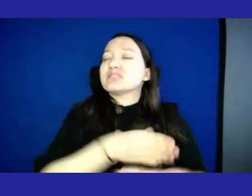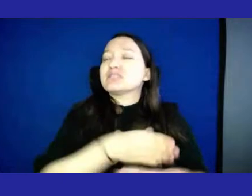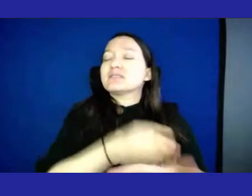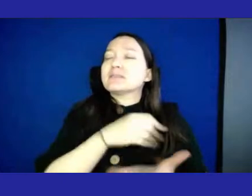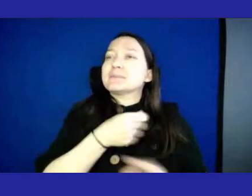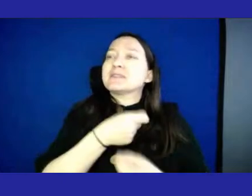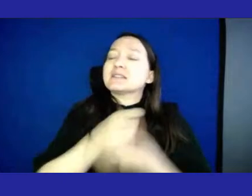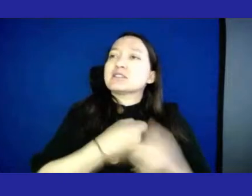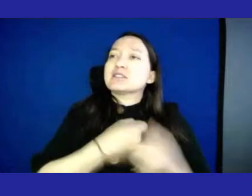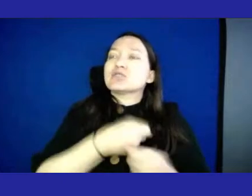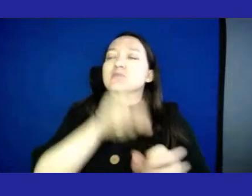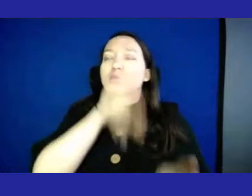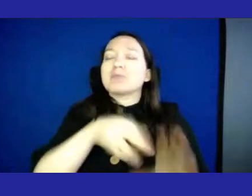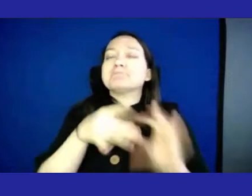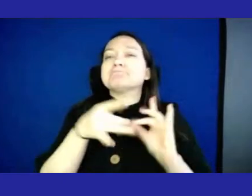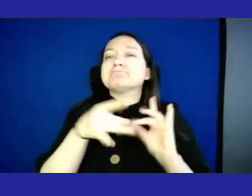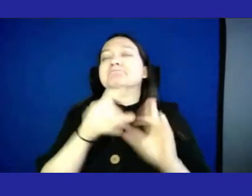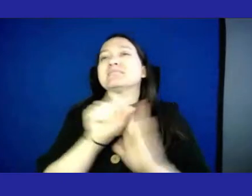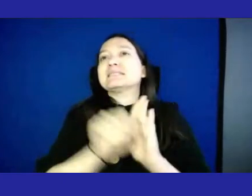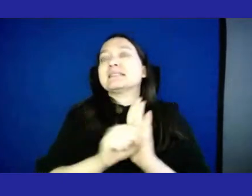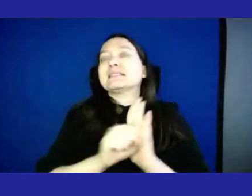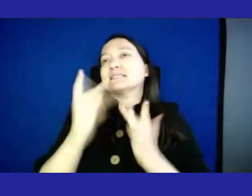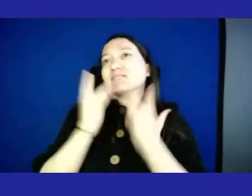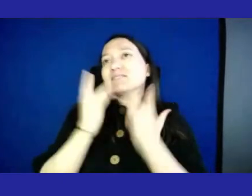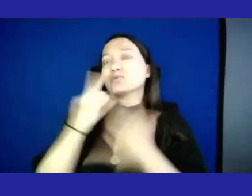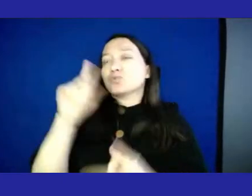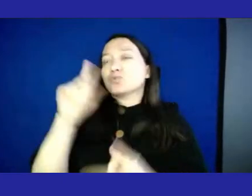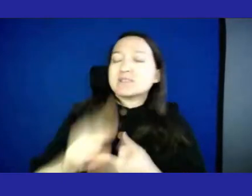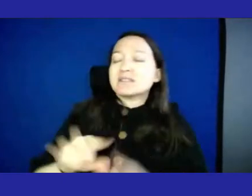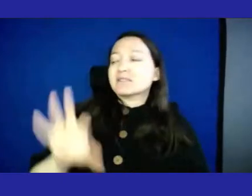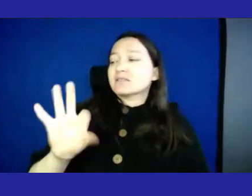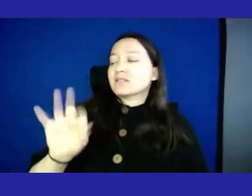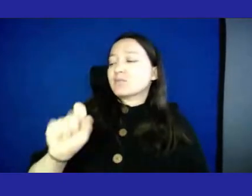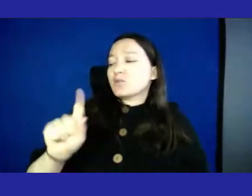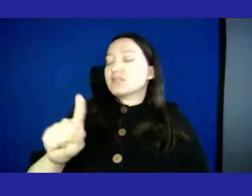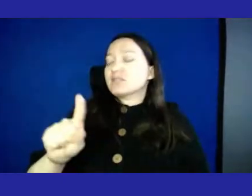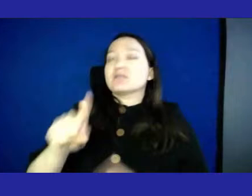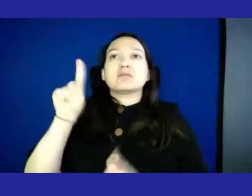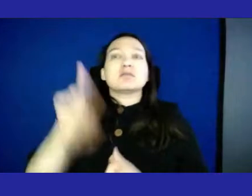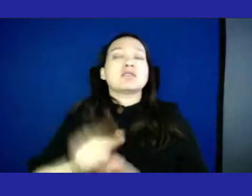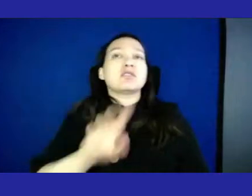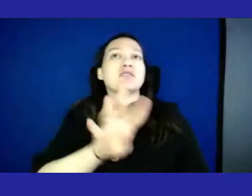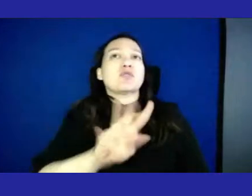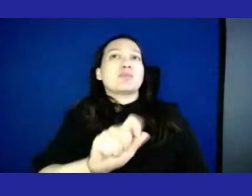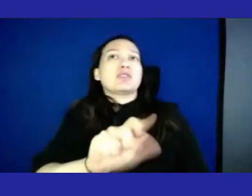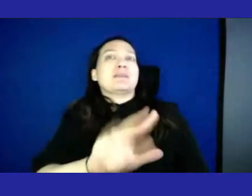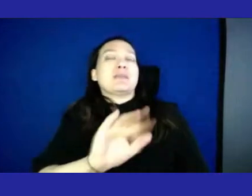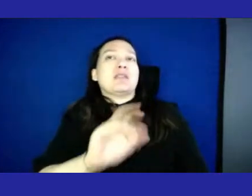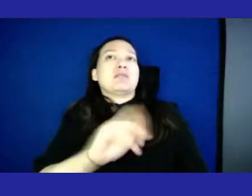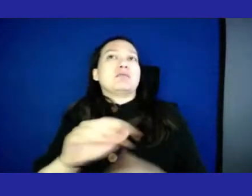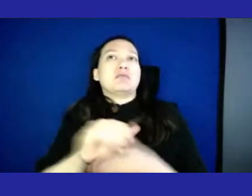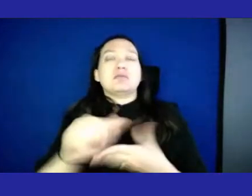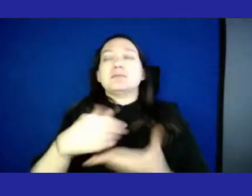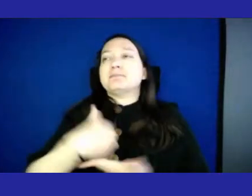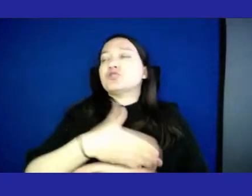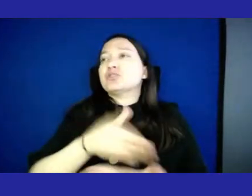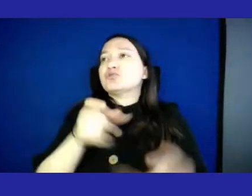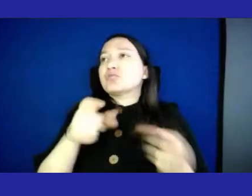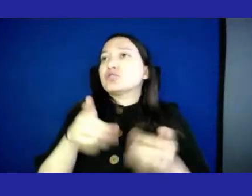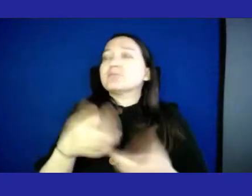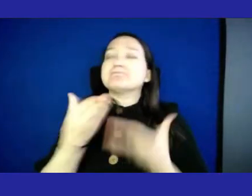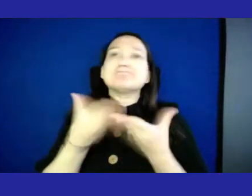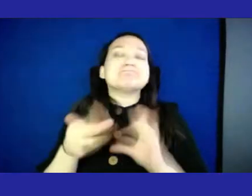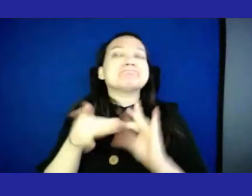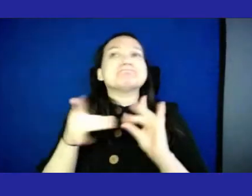report and indicated that the state deficit has been reduced from $9.1 to $4.3 billion. The state budget director said publicly that the governor